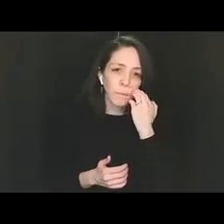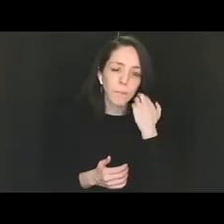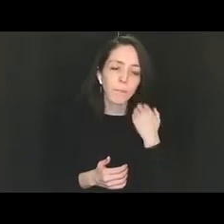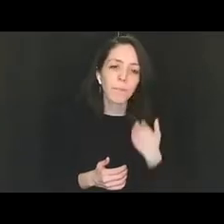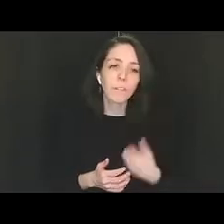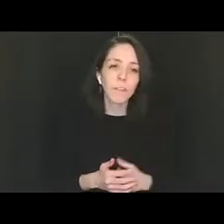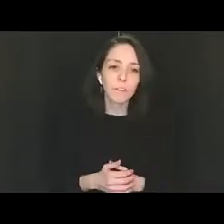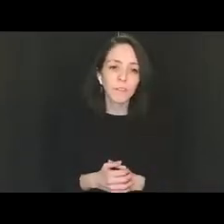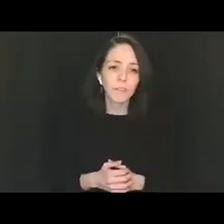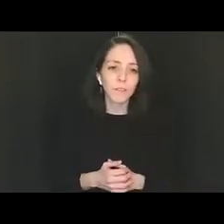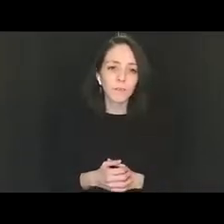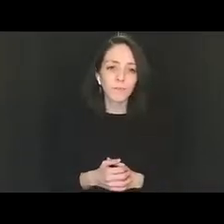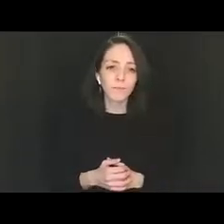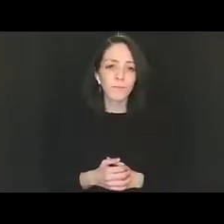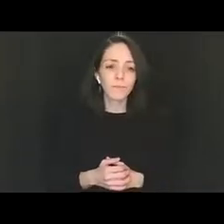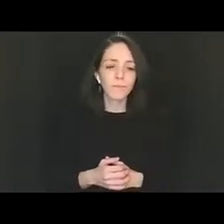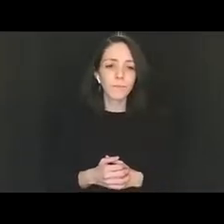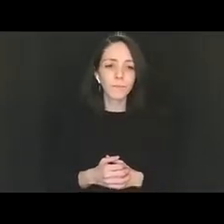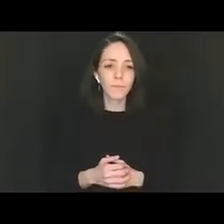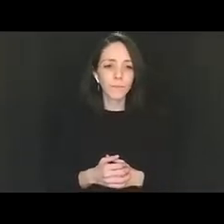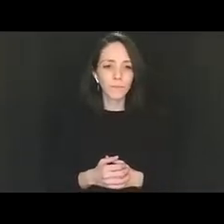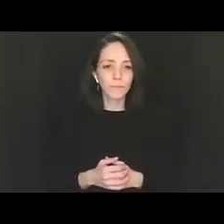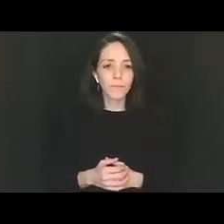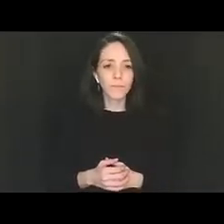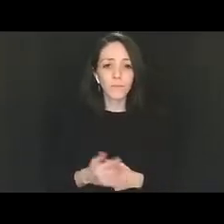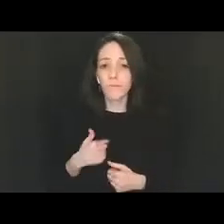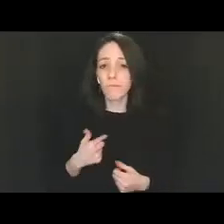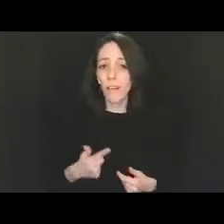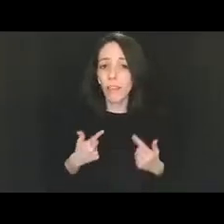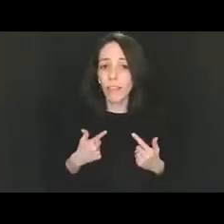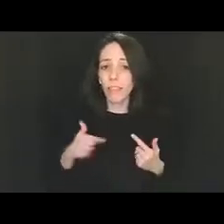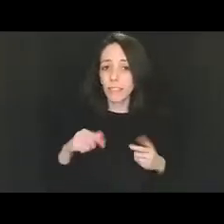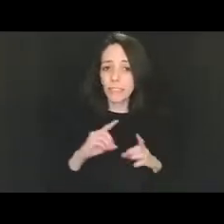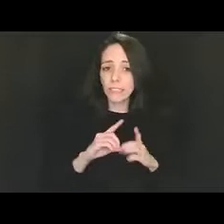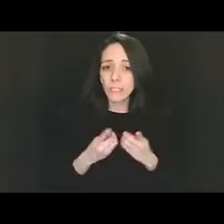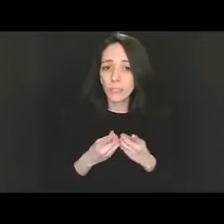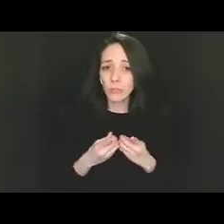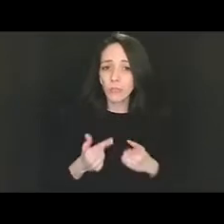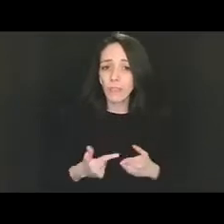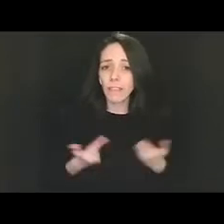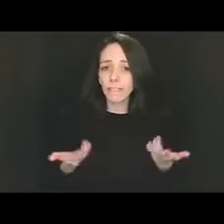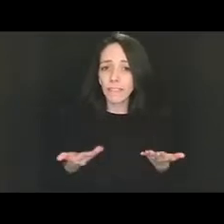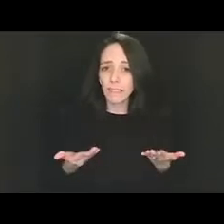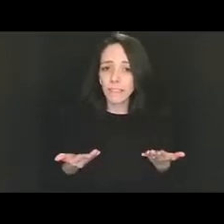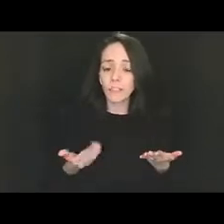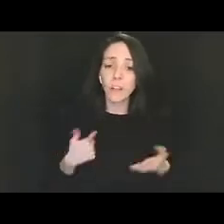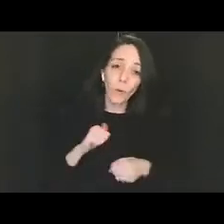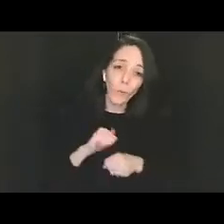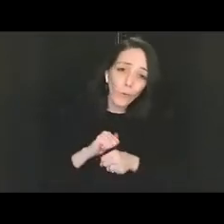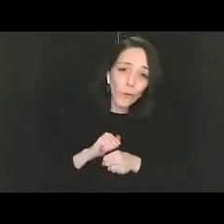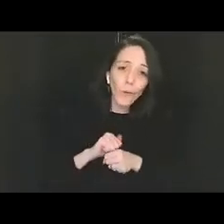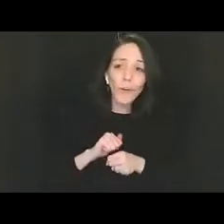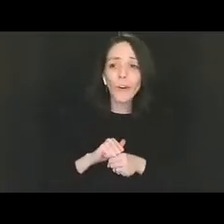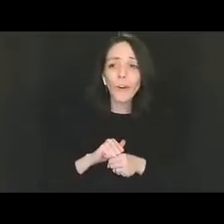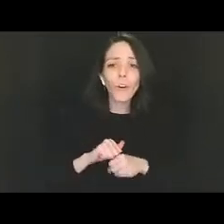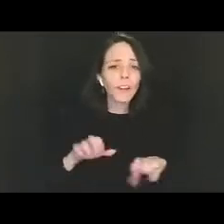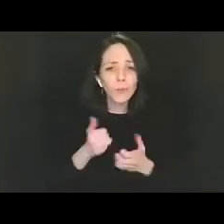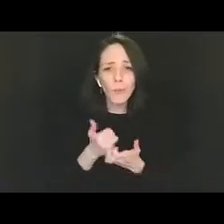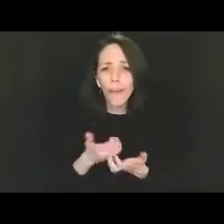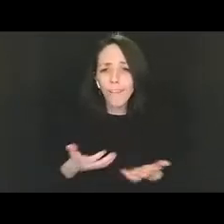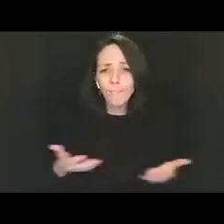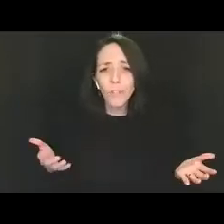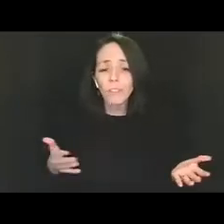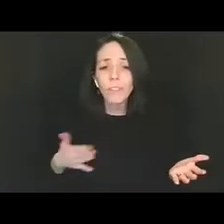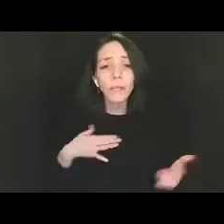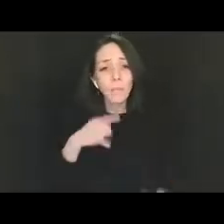not that I'm territorial, but I live in this district in work and play, and my kids go to school